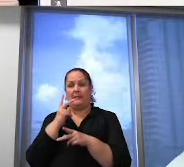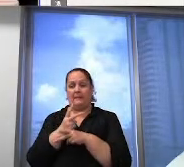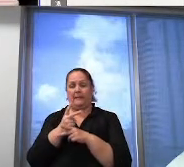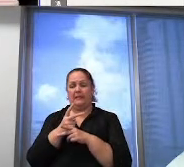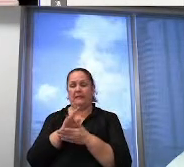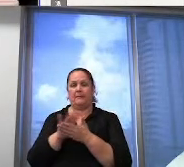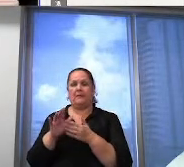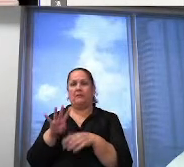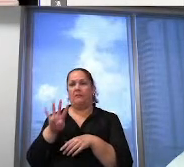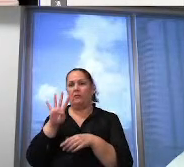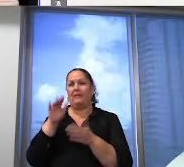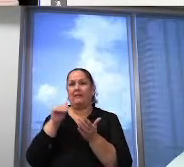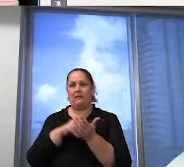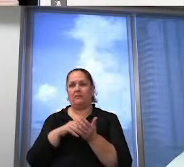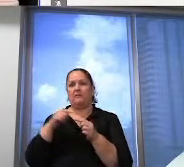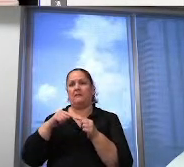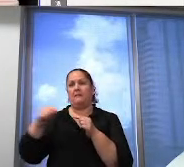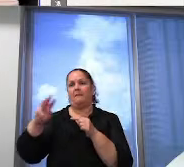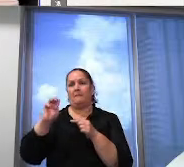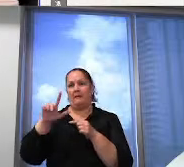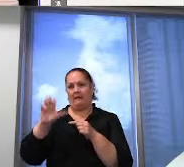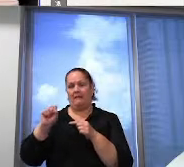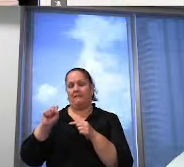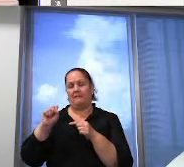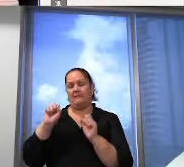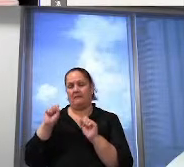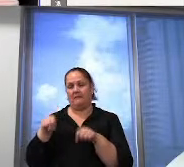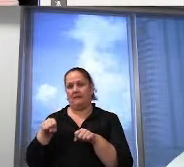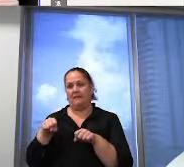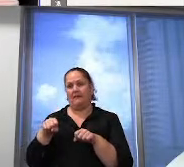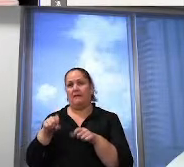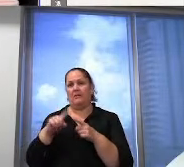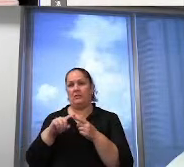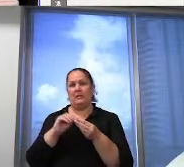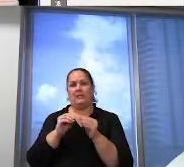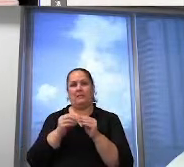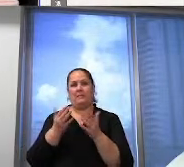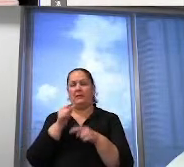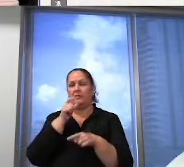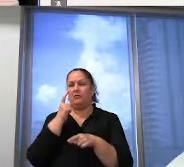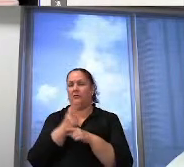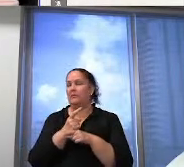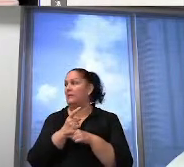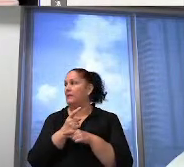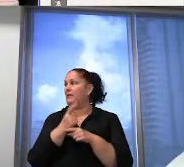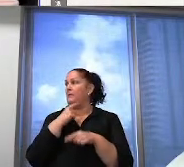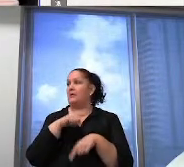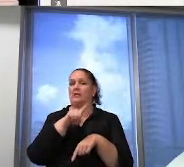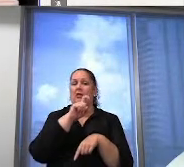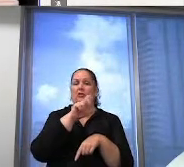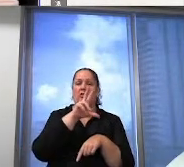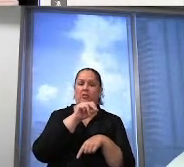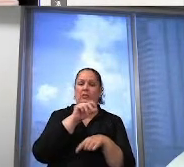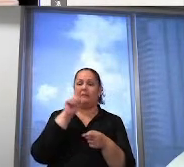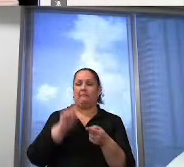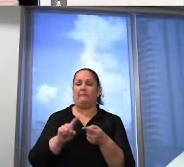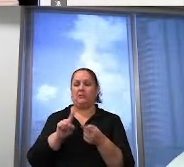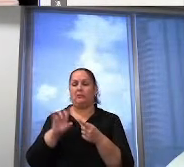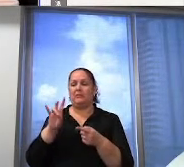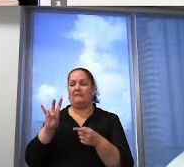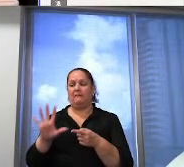a maintenance perspective, on 4,000 miles a year. So you can understand why I think that number's not quite right. If we go down from 130